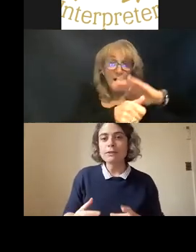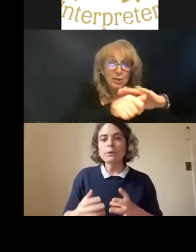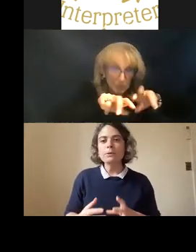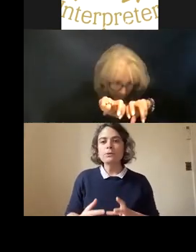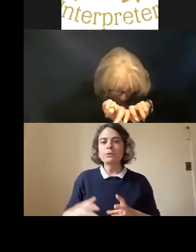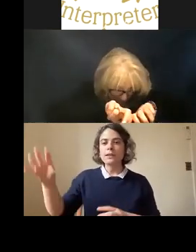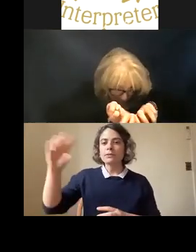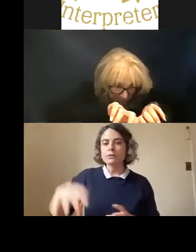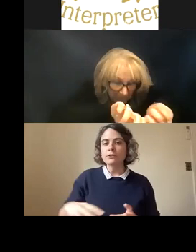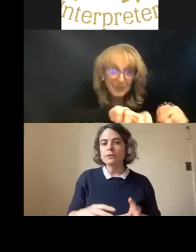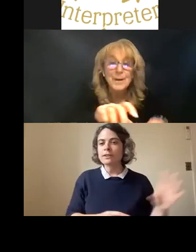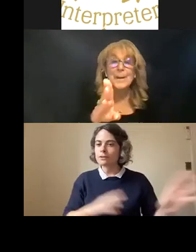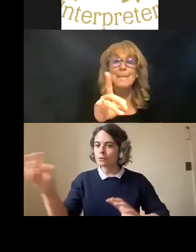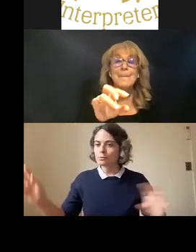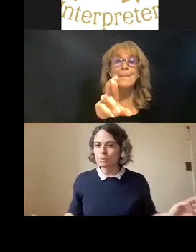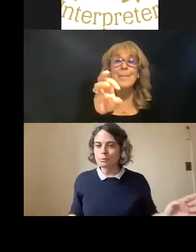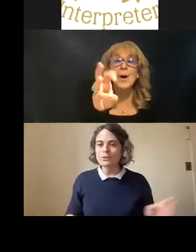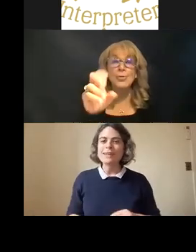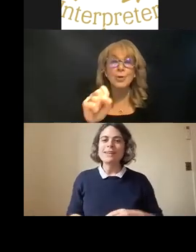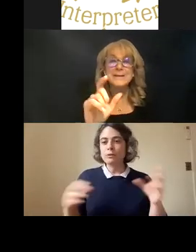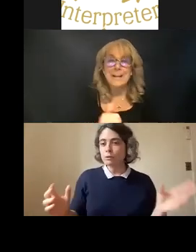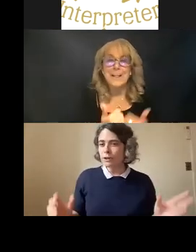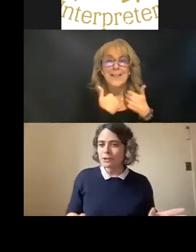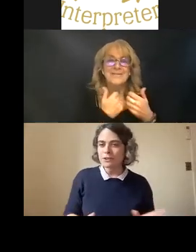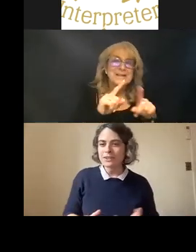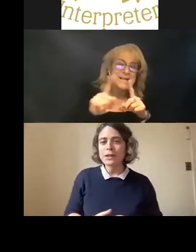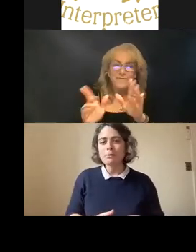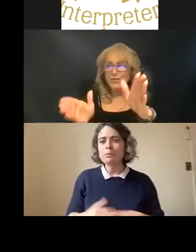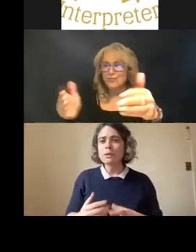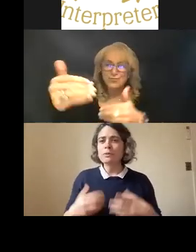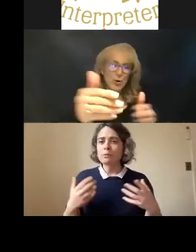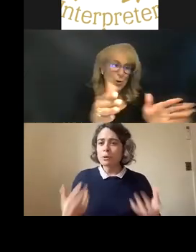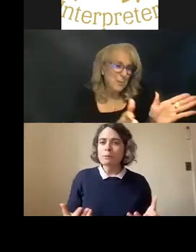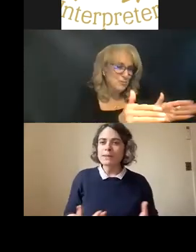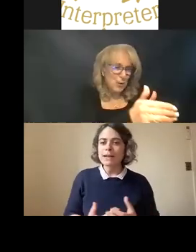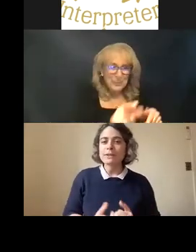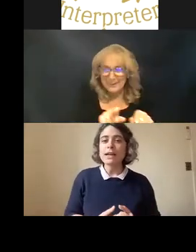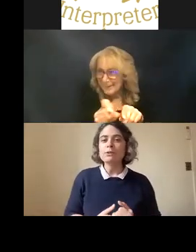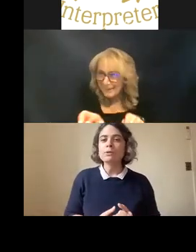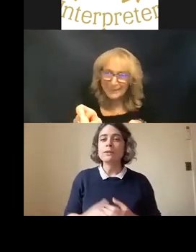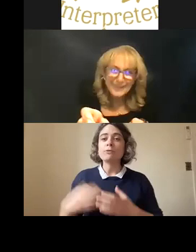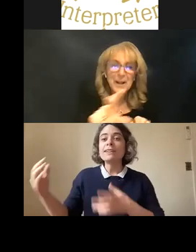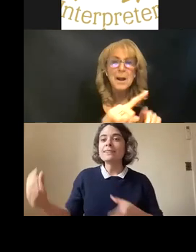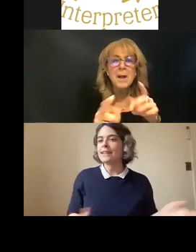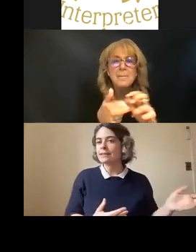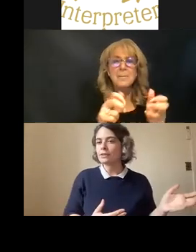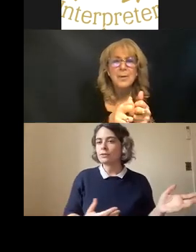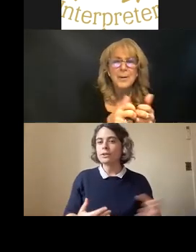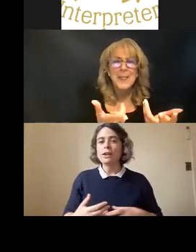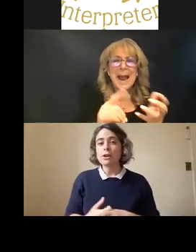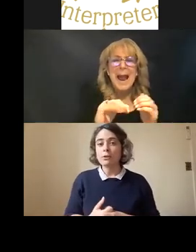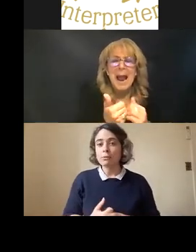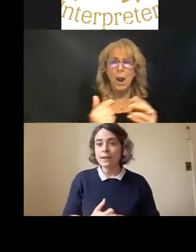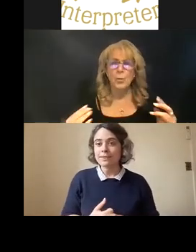And these burrows contain tunnels and different rooms and look very cozy. But one of the problems they have is how to ventilate